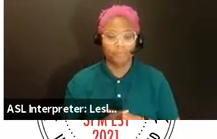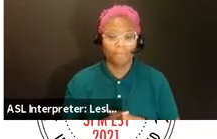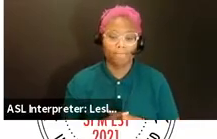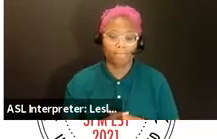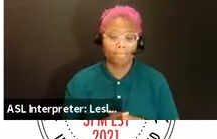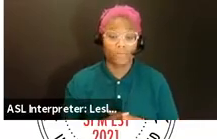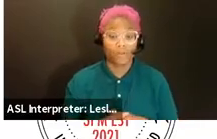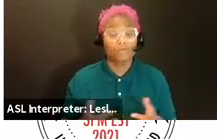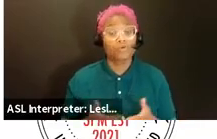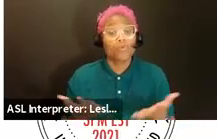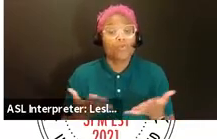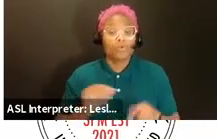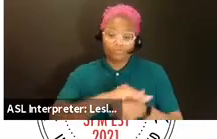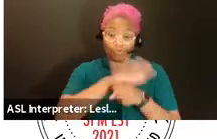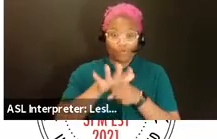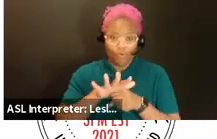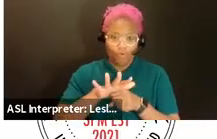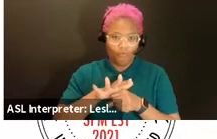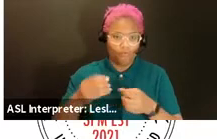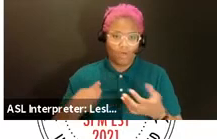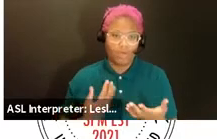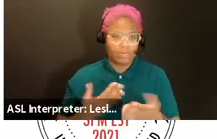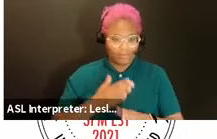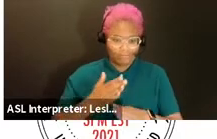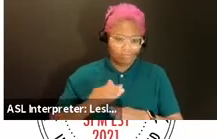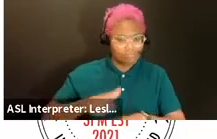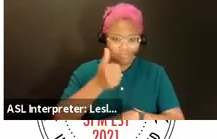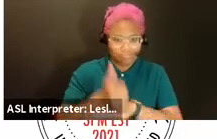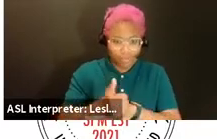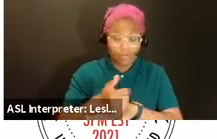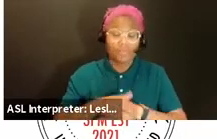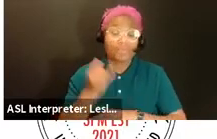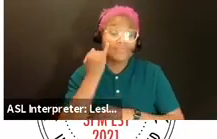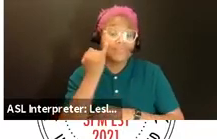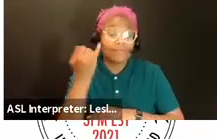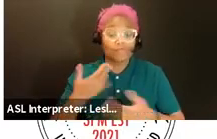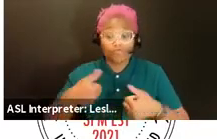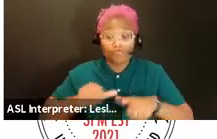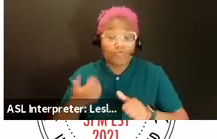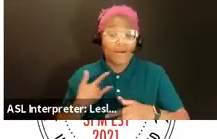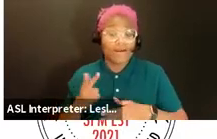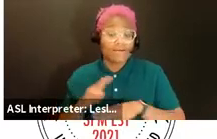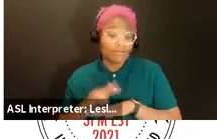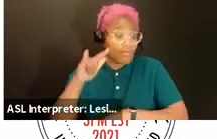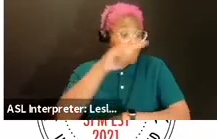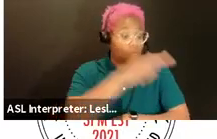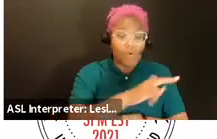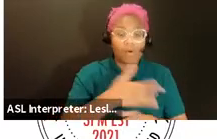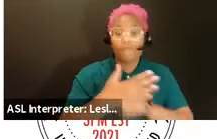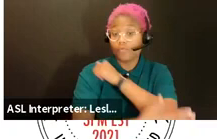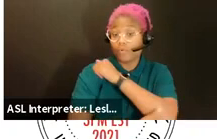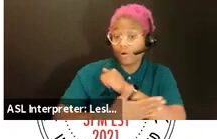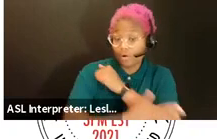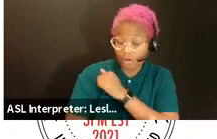wake of COVID. If you're coming from one of the 33 countries from which travel is banned, you'll need to convince the consulate that you are eligible for a